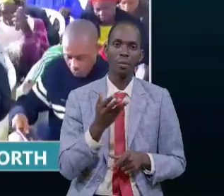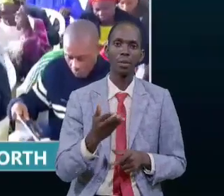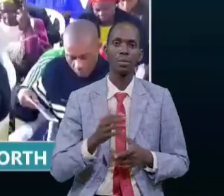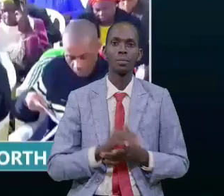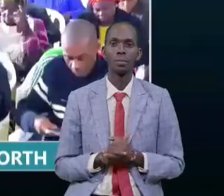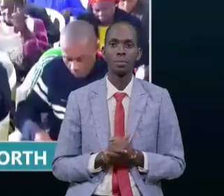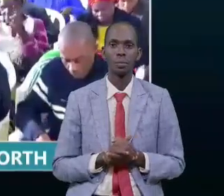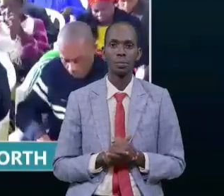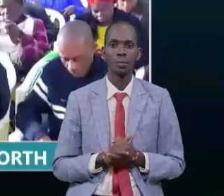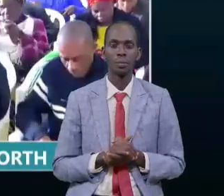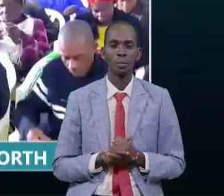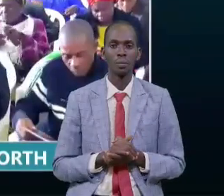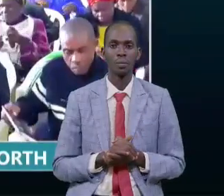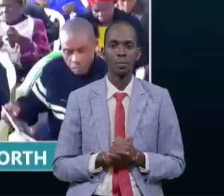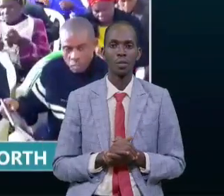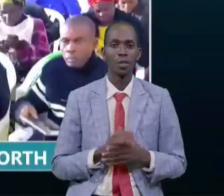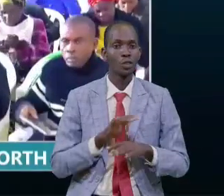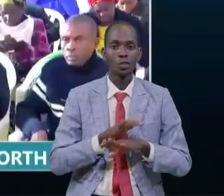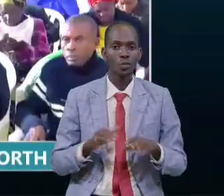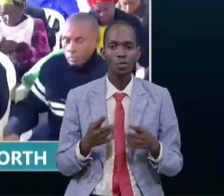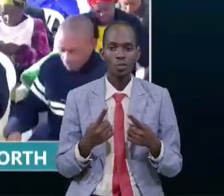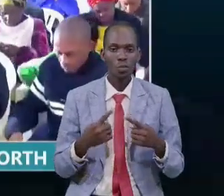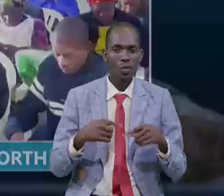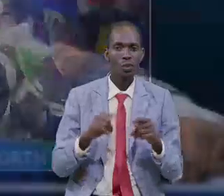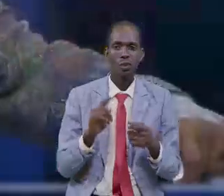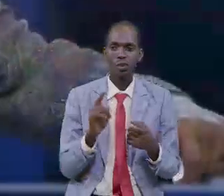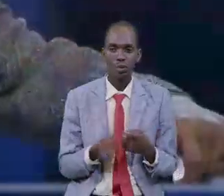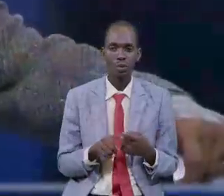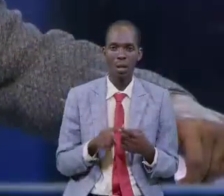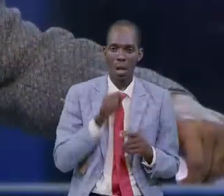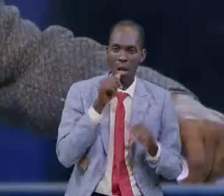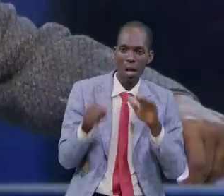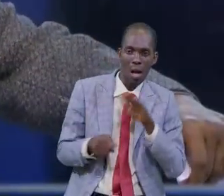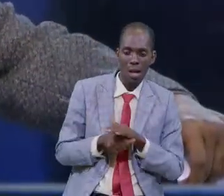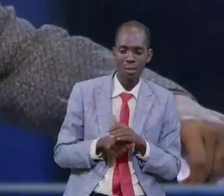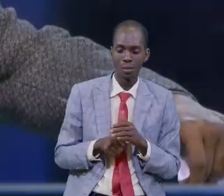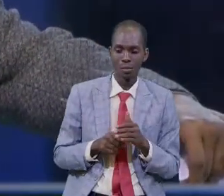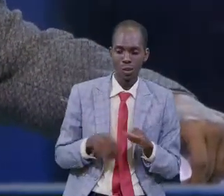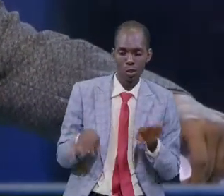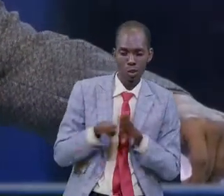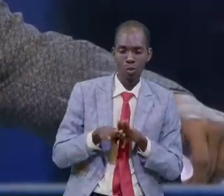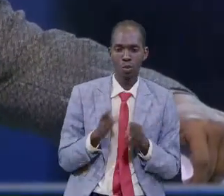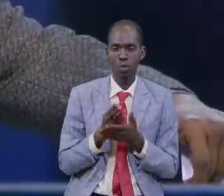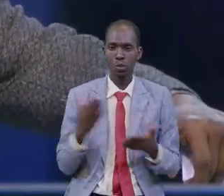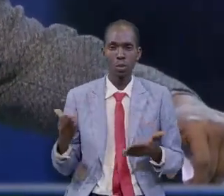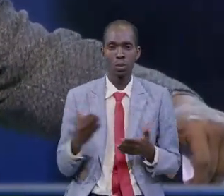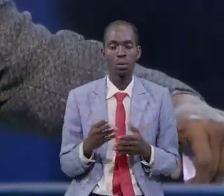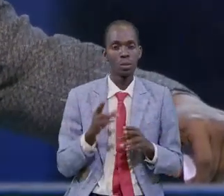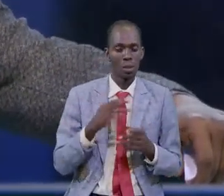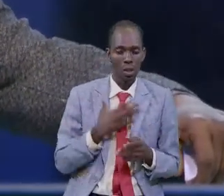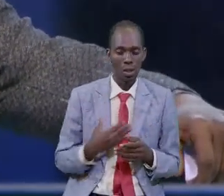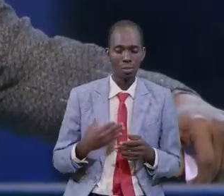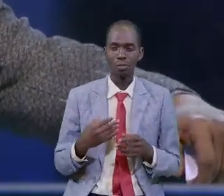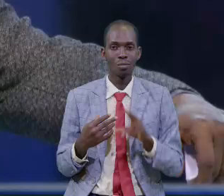are. Don't try to brush up something, hide something, clean up something, make this, turn over a new leaf. Don't turn over any new